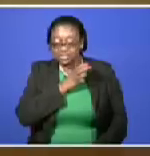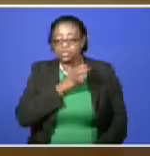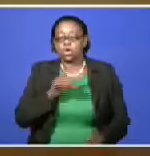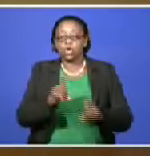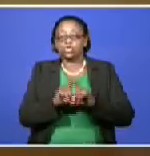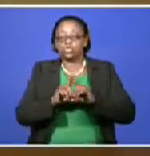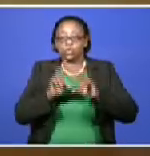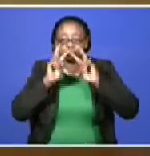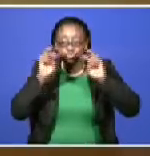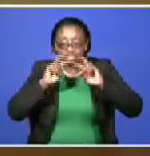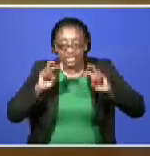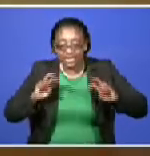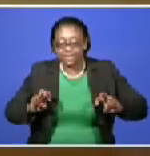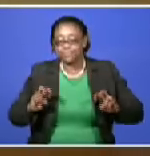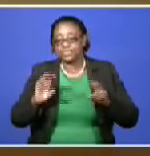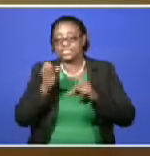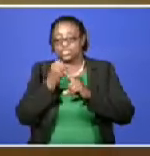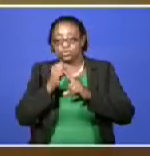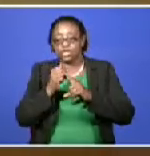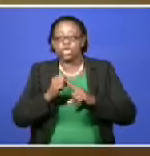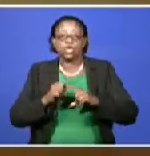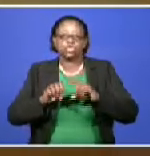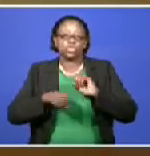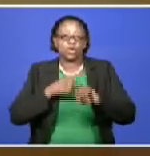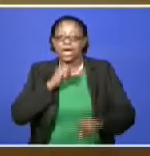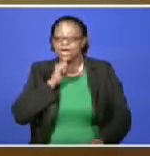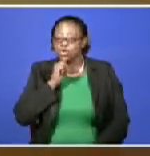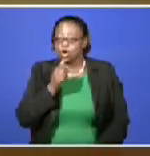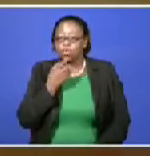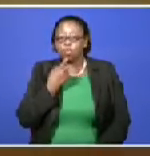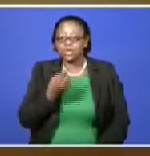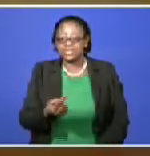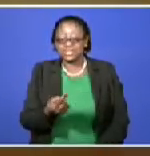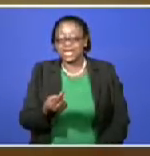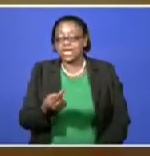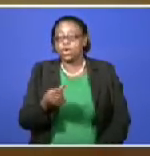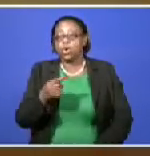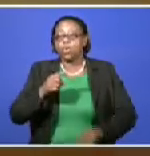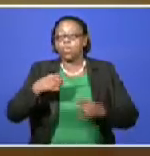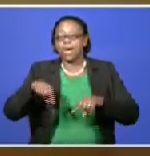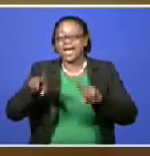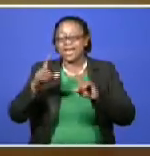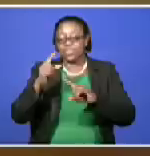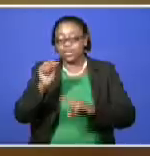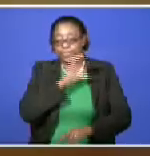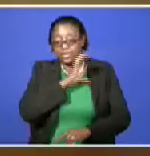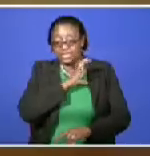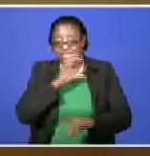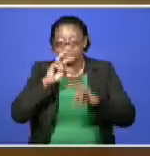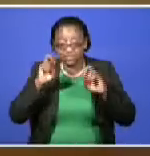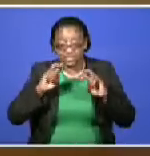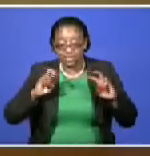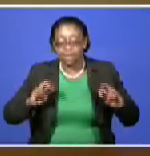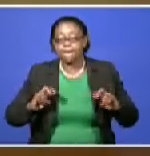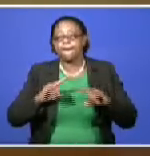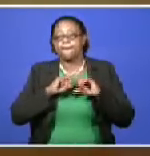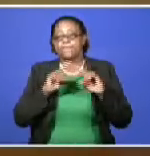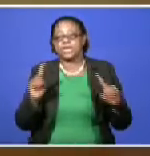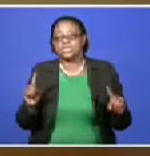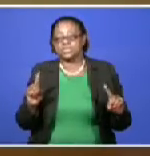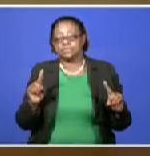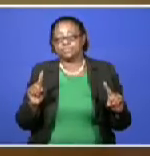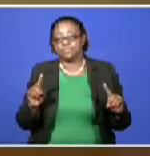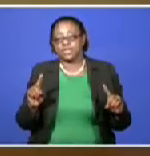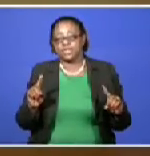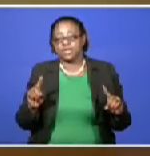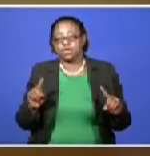involved in the situation. So I don't want to speak to the police investigation. But from a community standpoint and